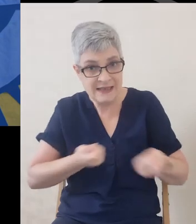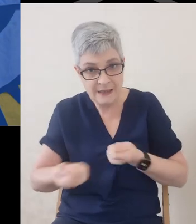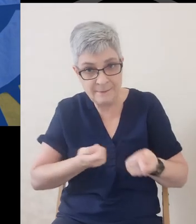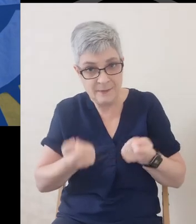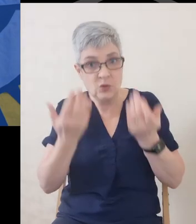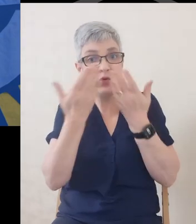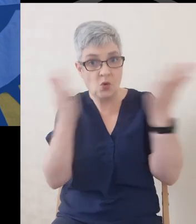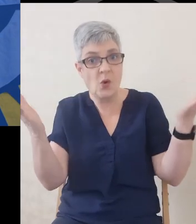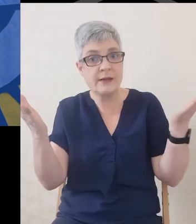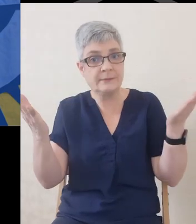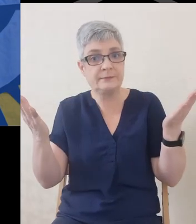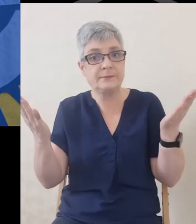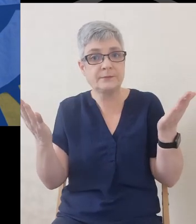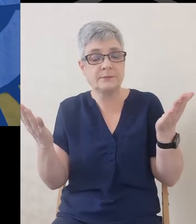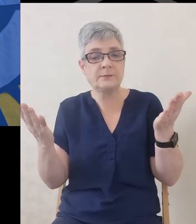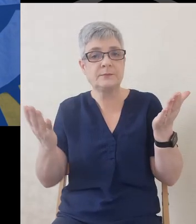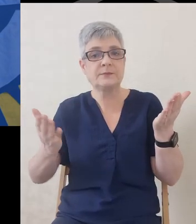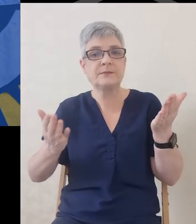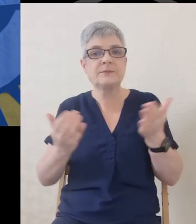shown.